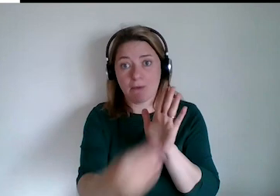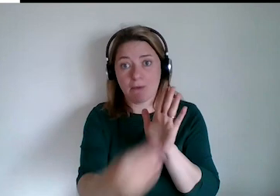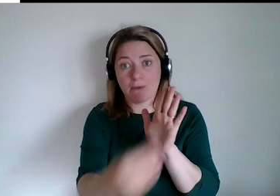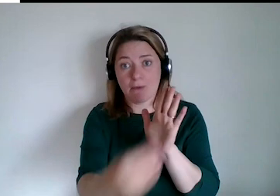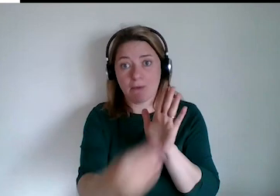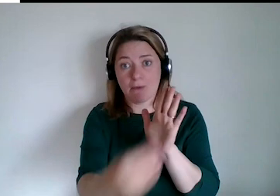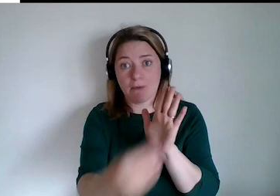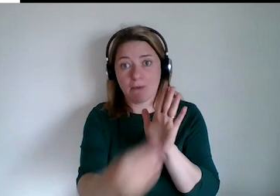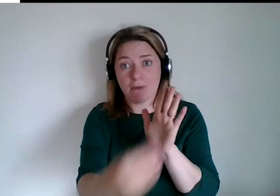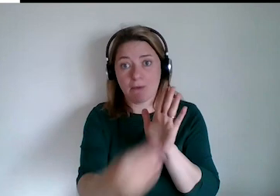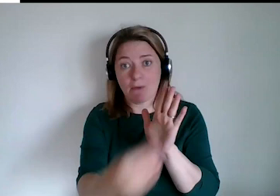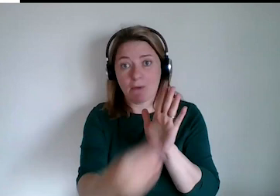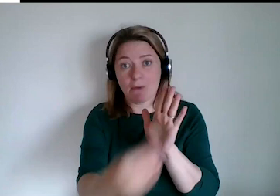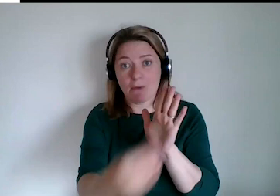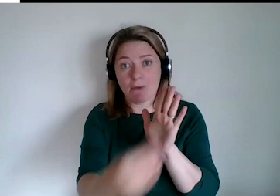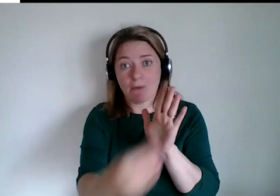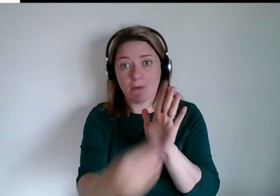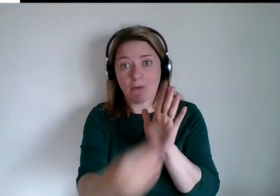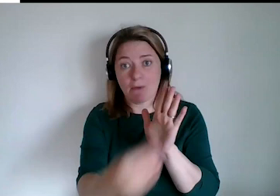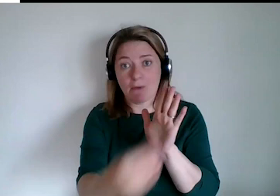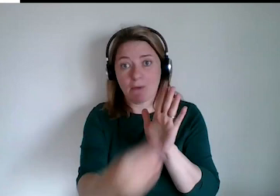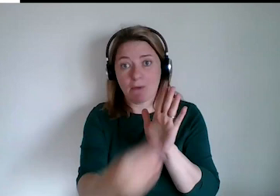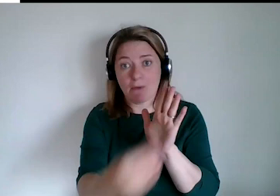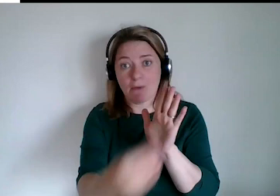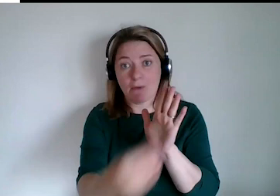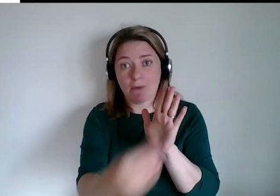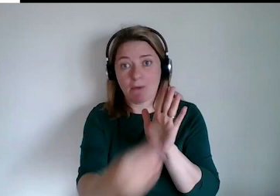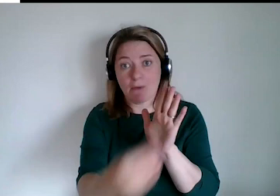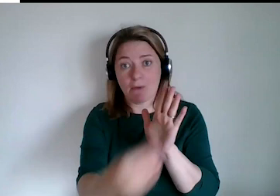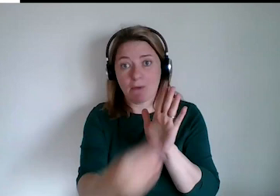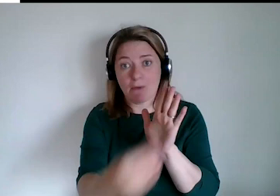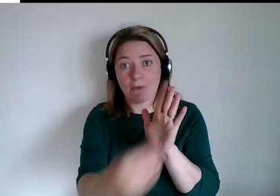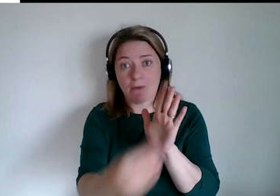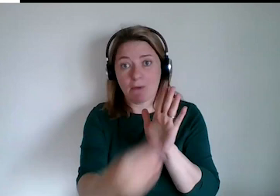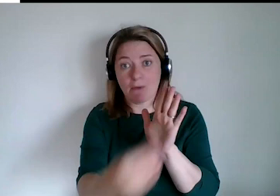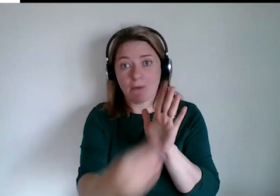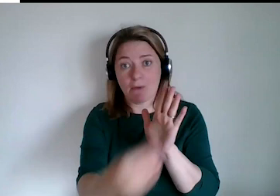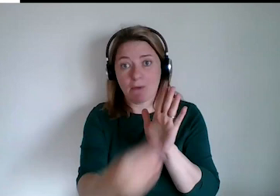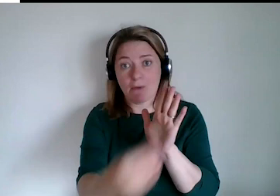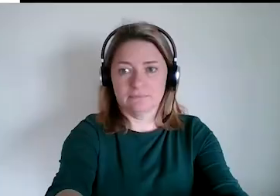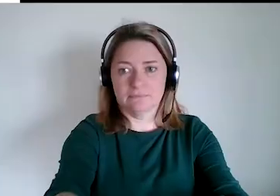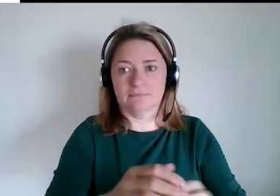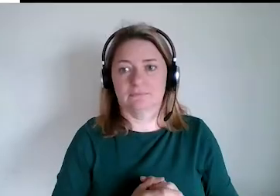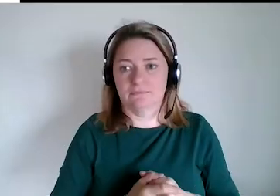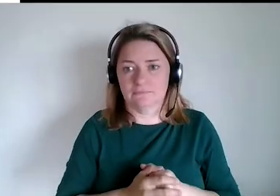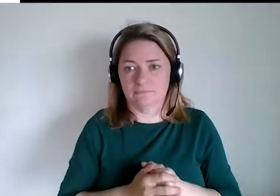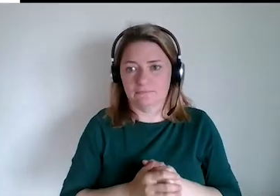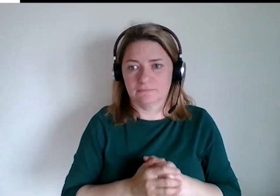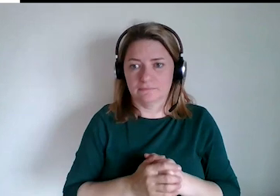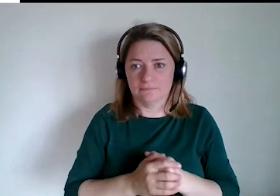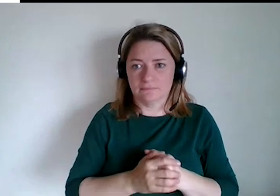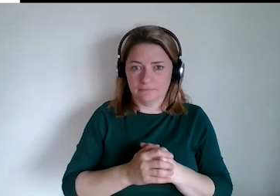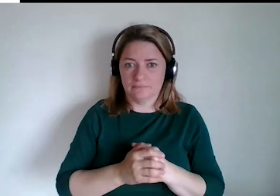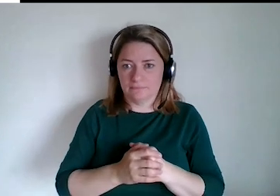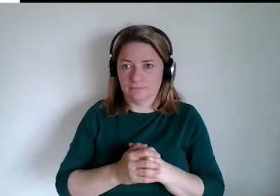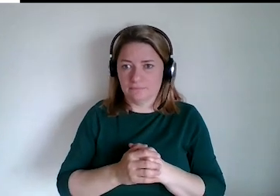got situational different test there, the selection center, the knowledge-based test, the CPS, and our final outcome, which we're interested in, was the CASC, which